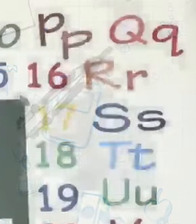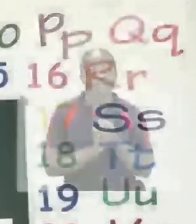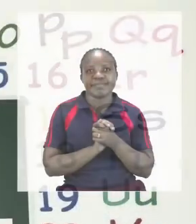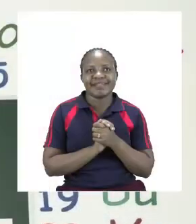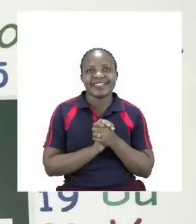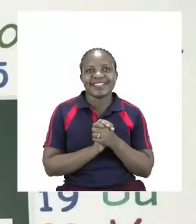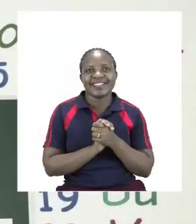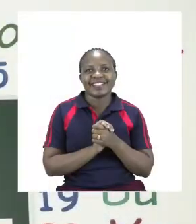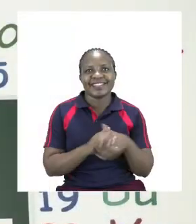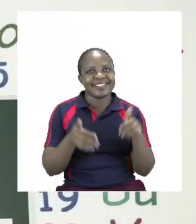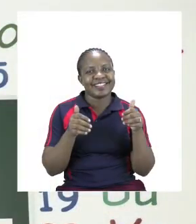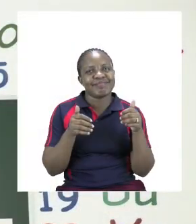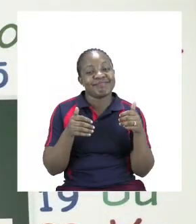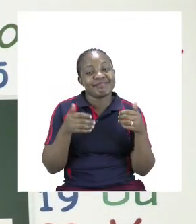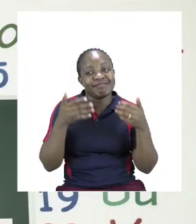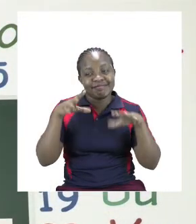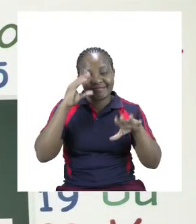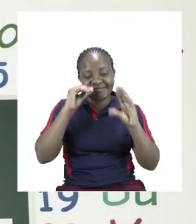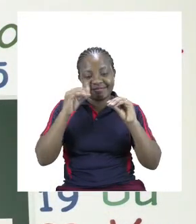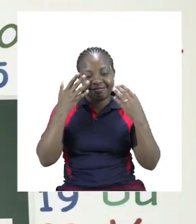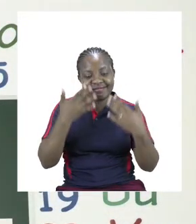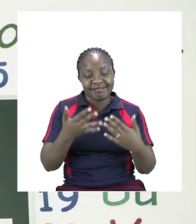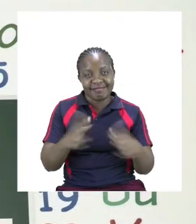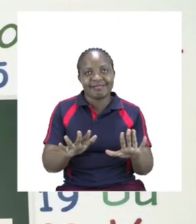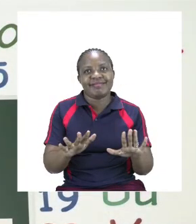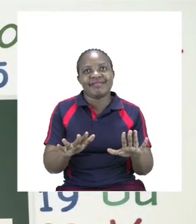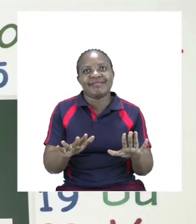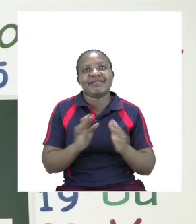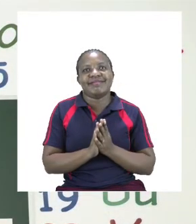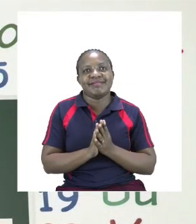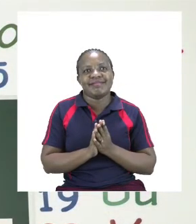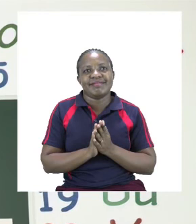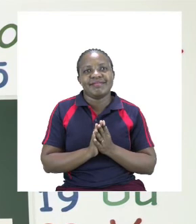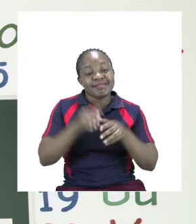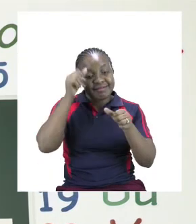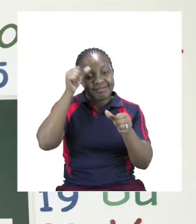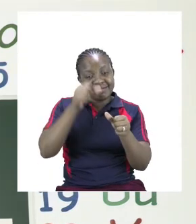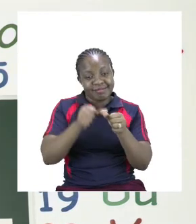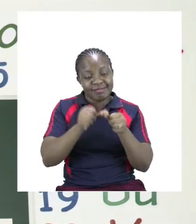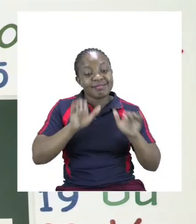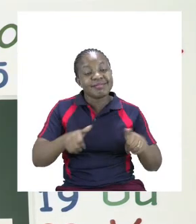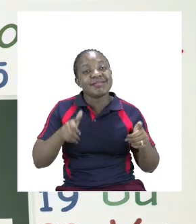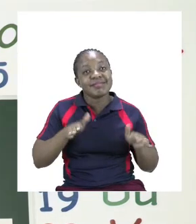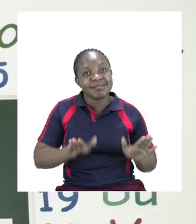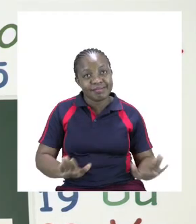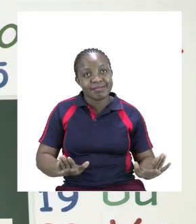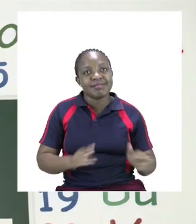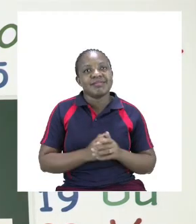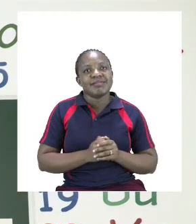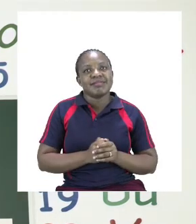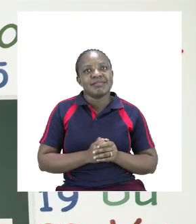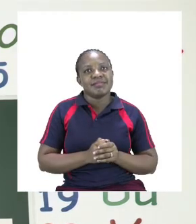We have now come to the end of our lesson. And remember boys and girls, you can always